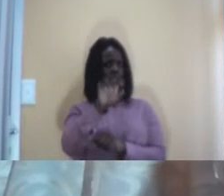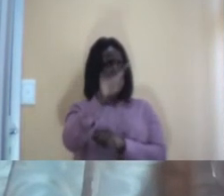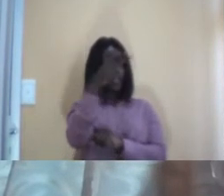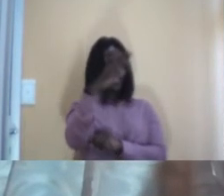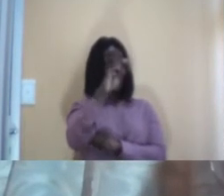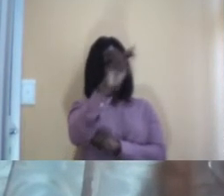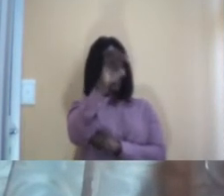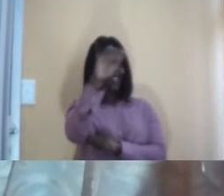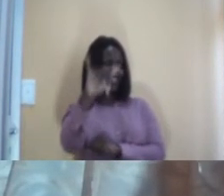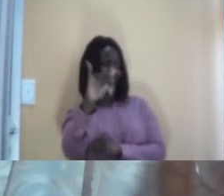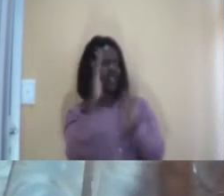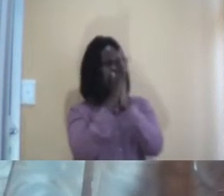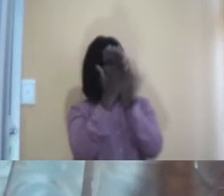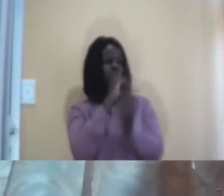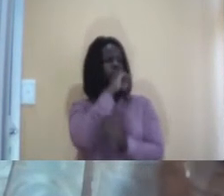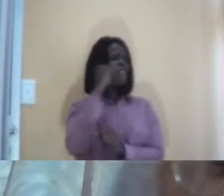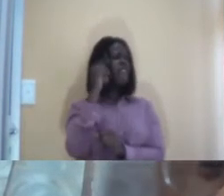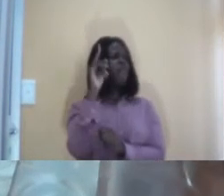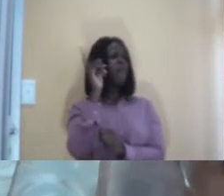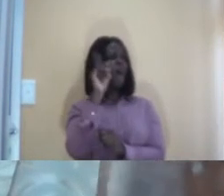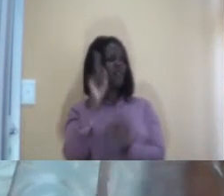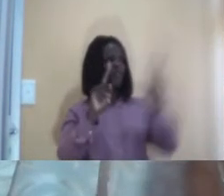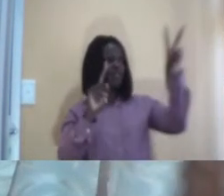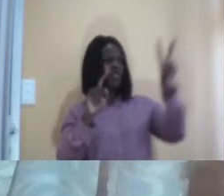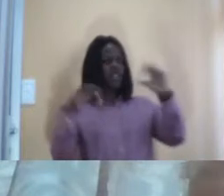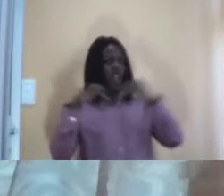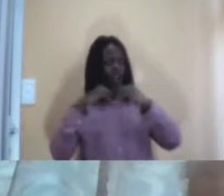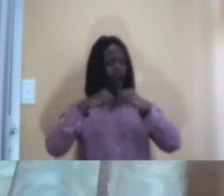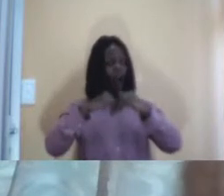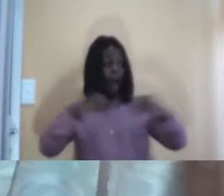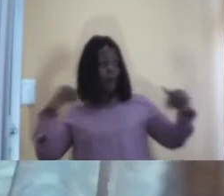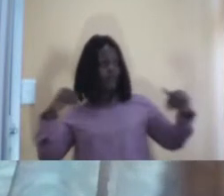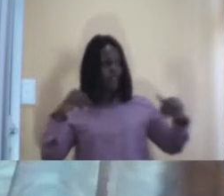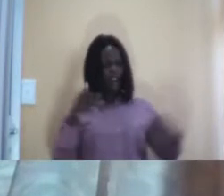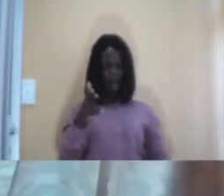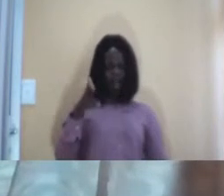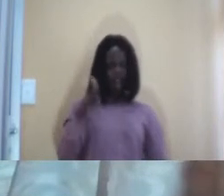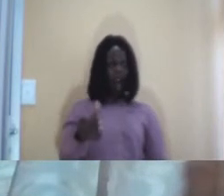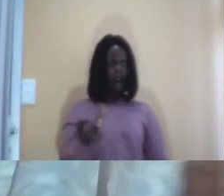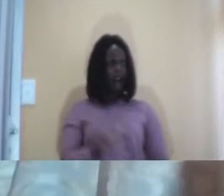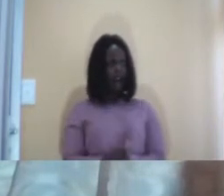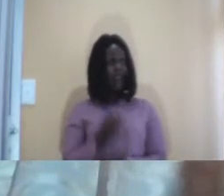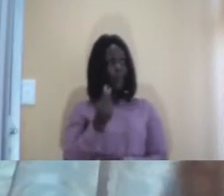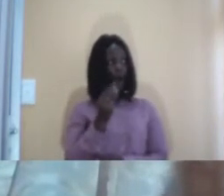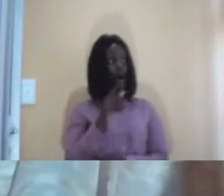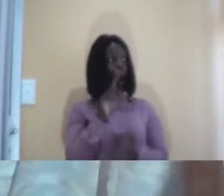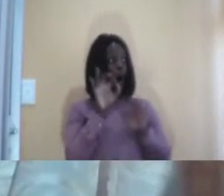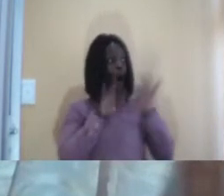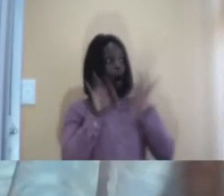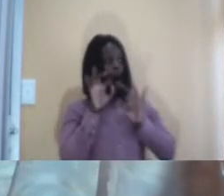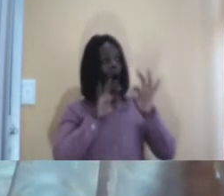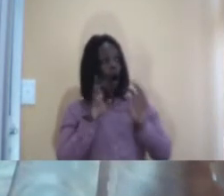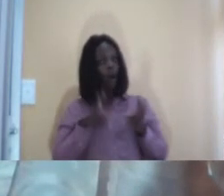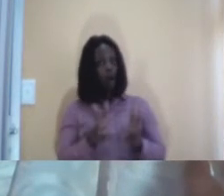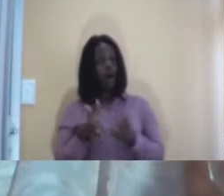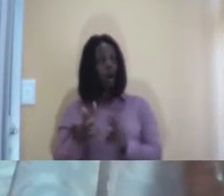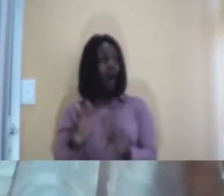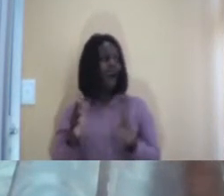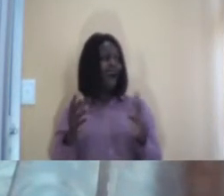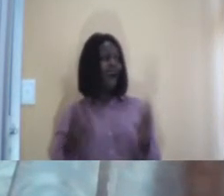titled Apartheid, Guns and Money, giving us a clear picture of the